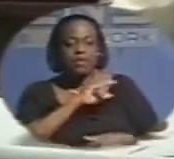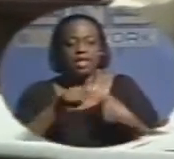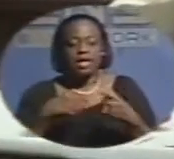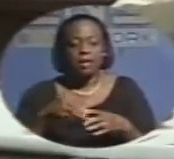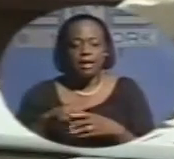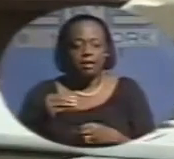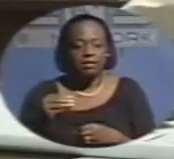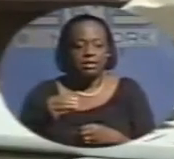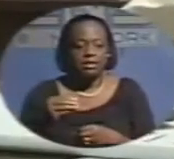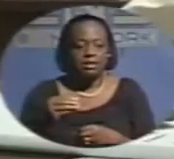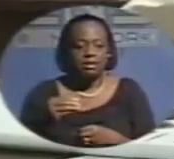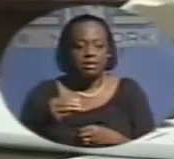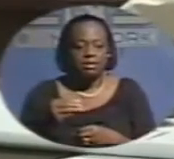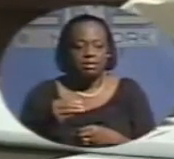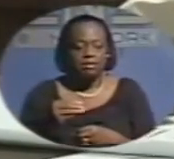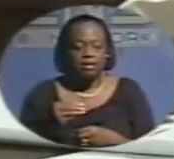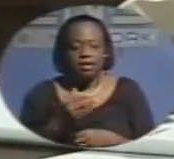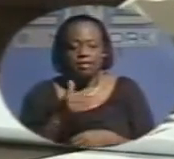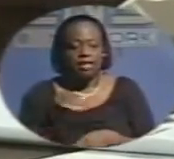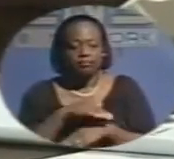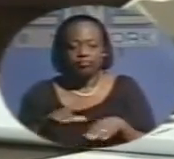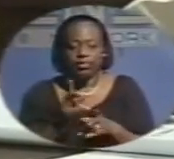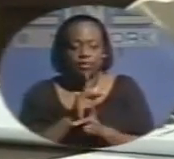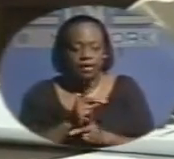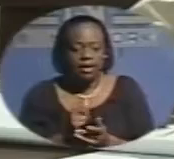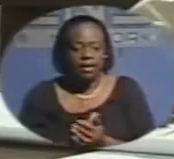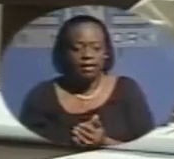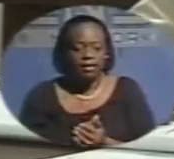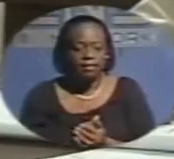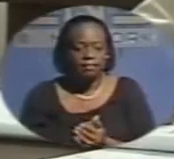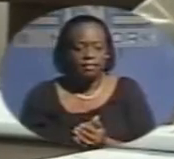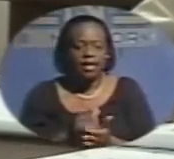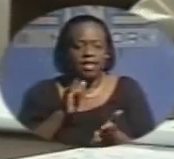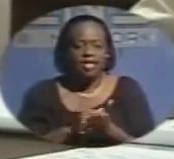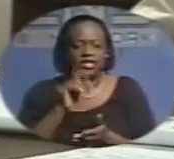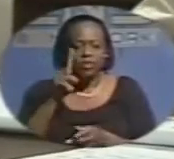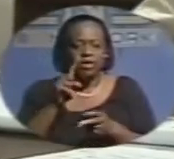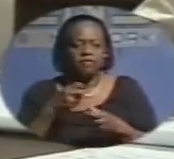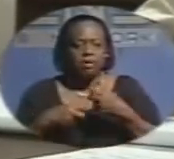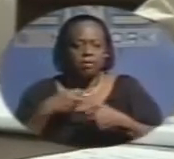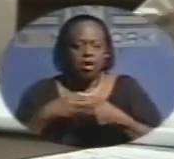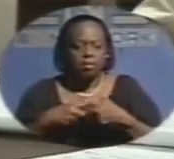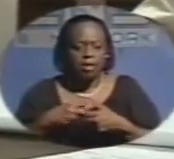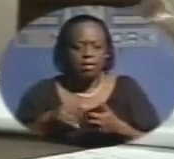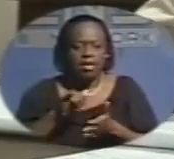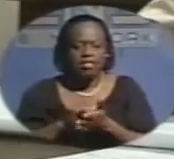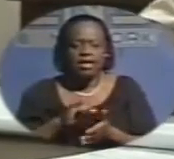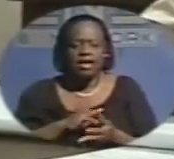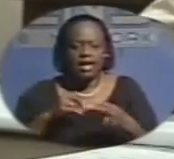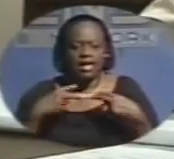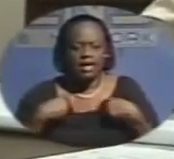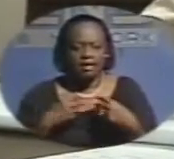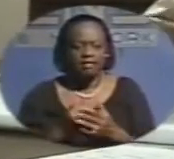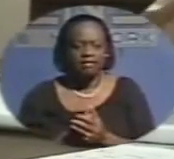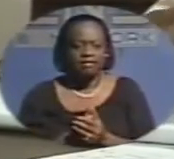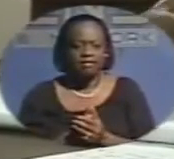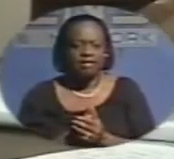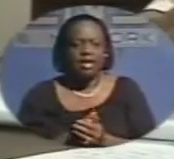they don't really care. They're gonna give you tickets. And that's one of the problems that I have, that I talked to the minister,